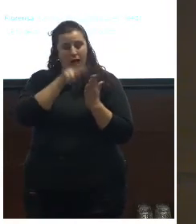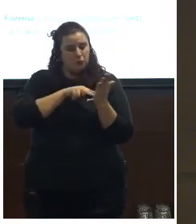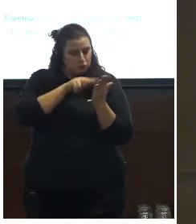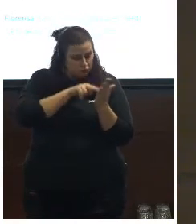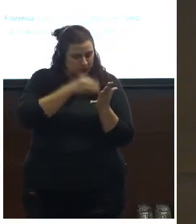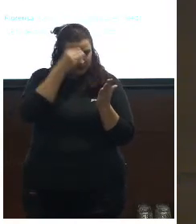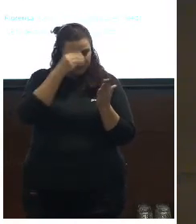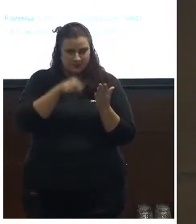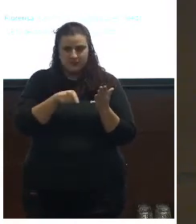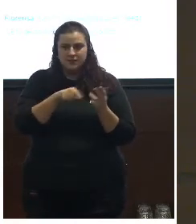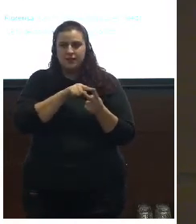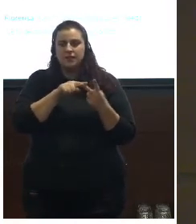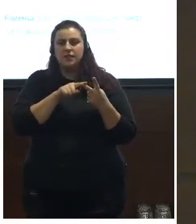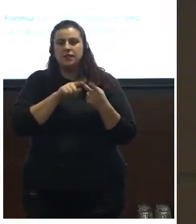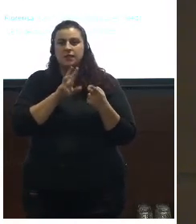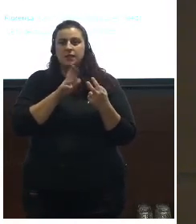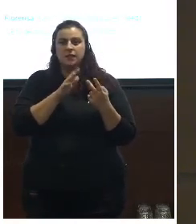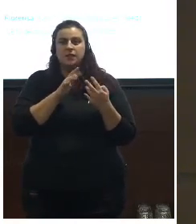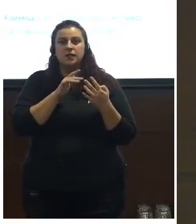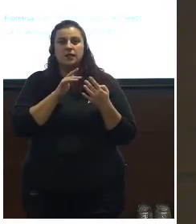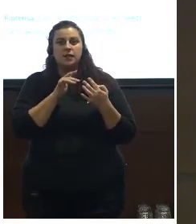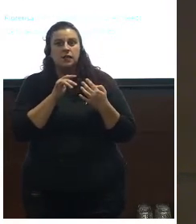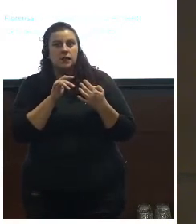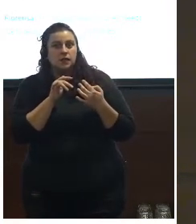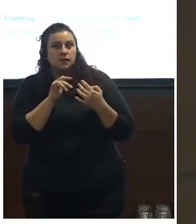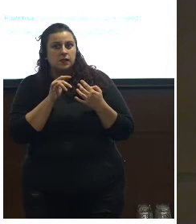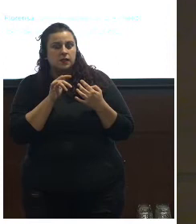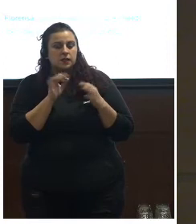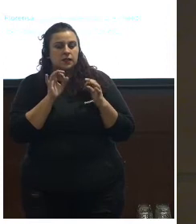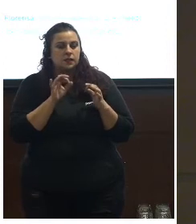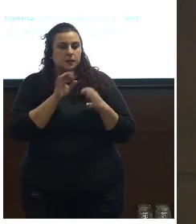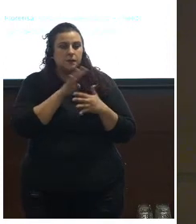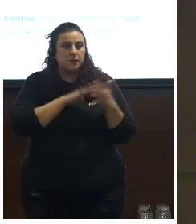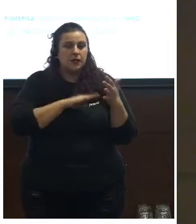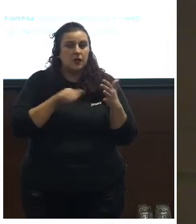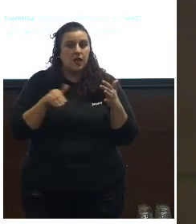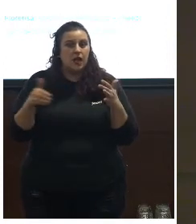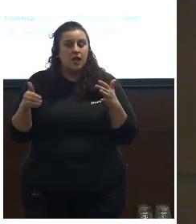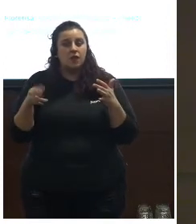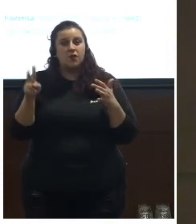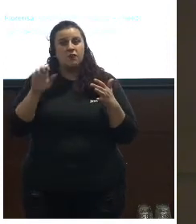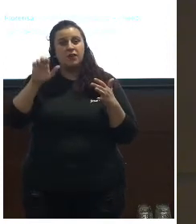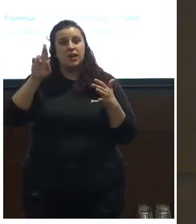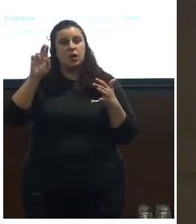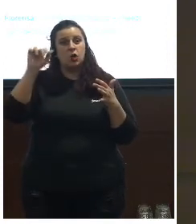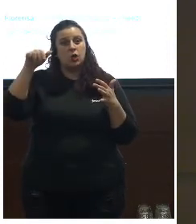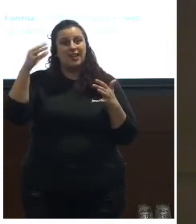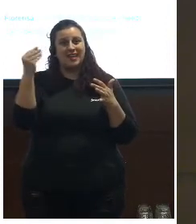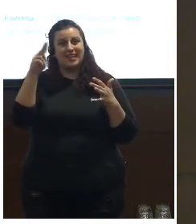Barcelona, from Disabled Accessible Travel. Next to Mirjam is Veroniek. She is the CEO of Accessible Travel the